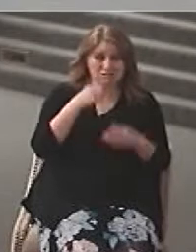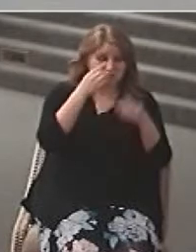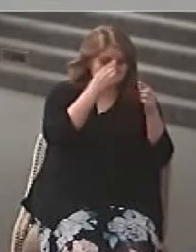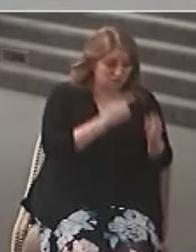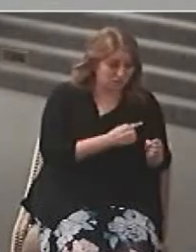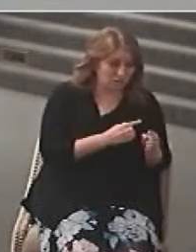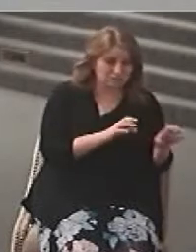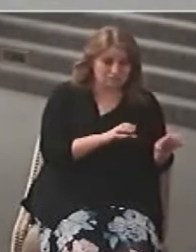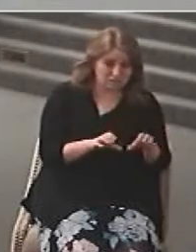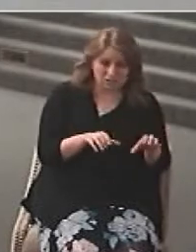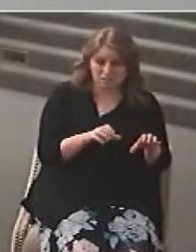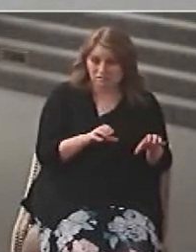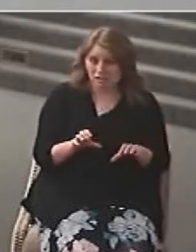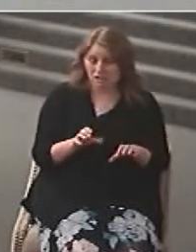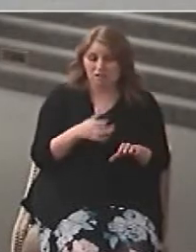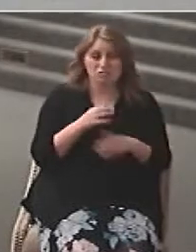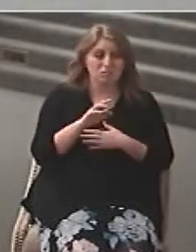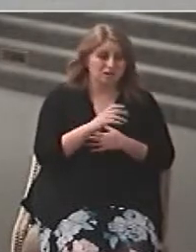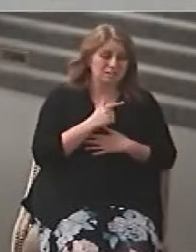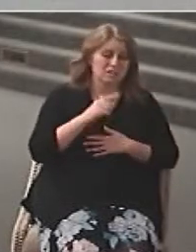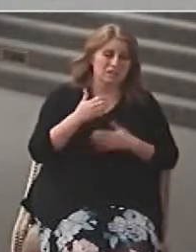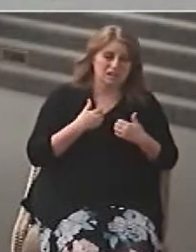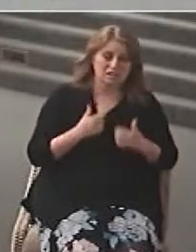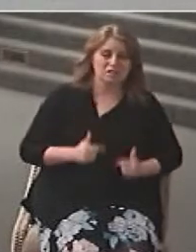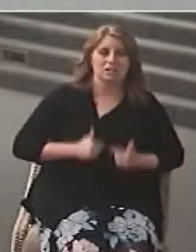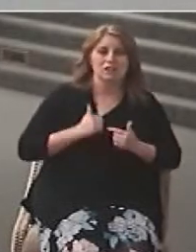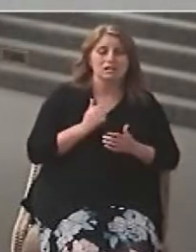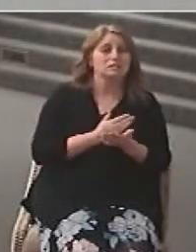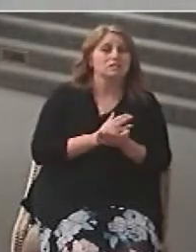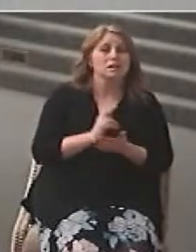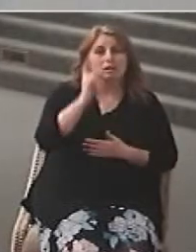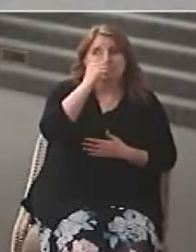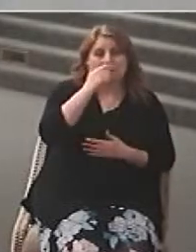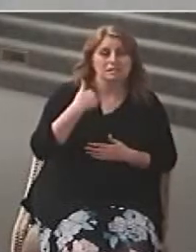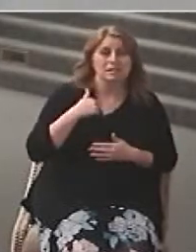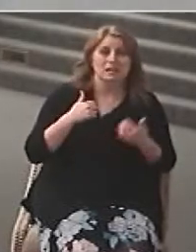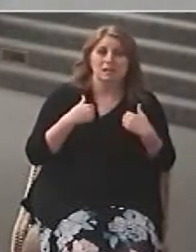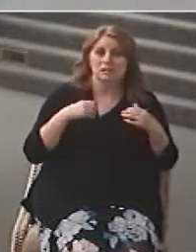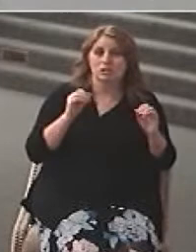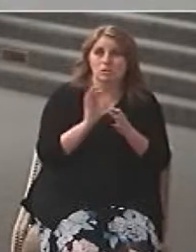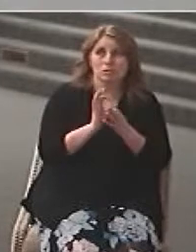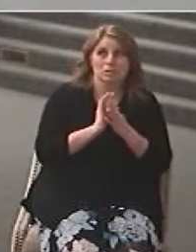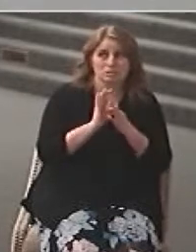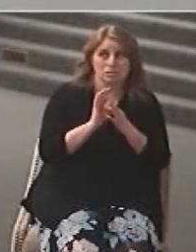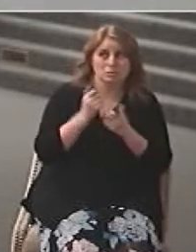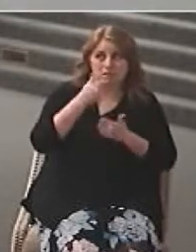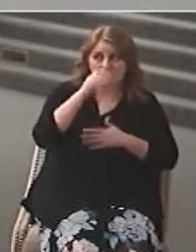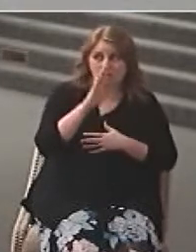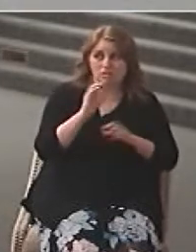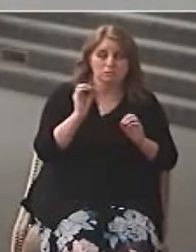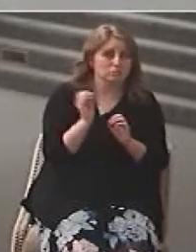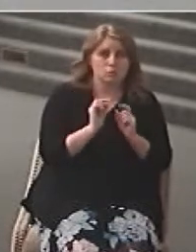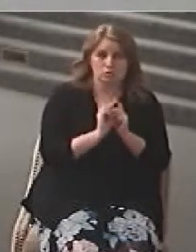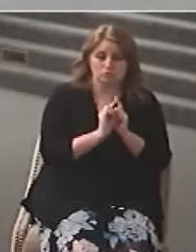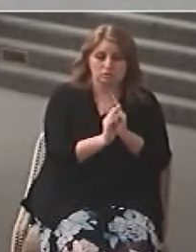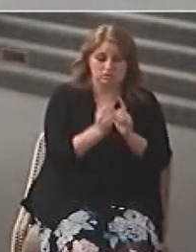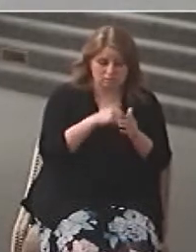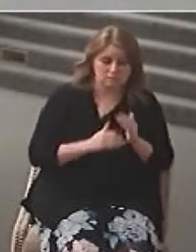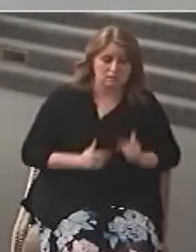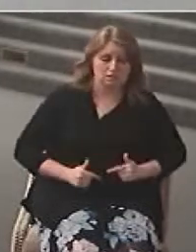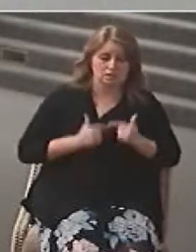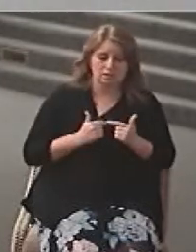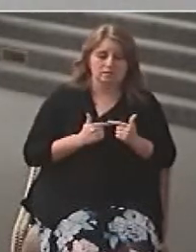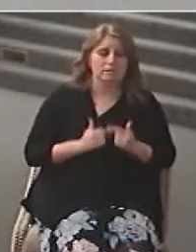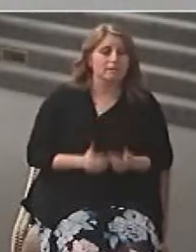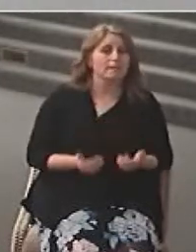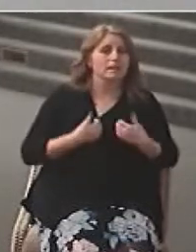I had done, and the regrets that I had in life was because of the fact that I had no relationship with God and I had no direction in my life.